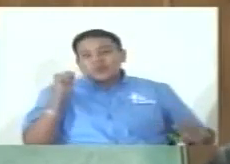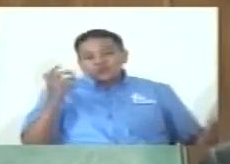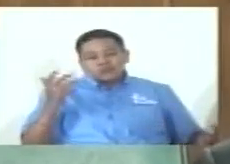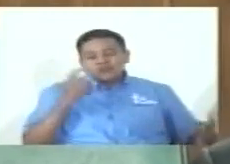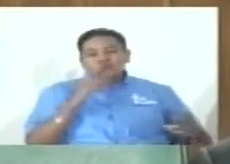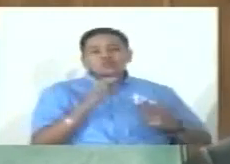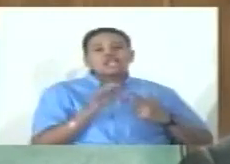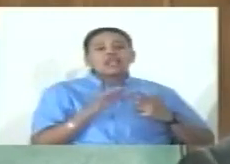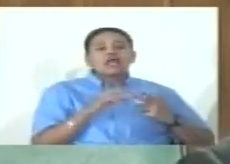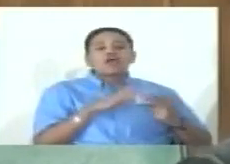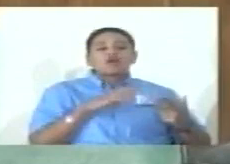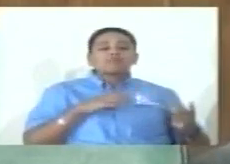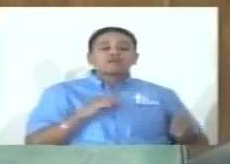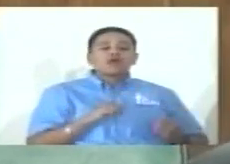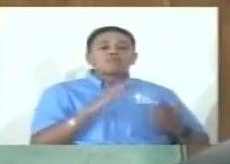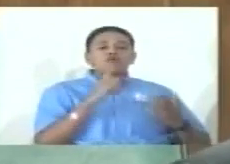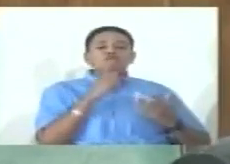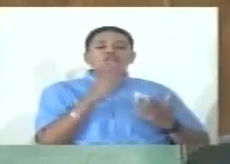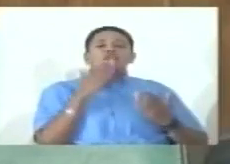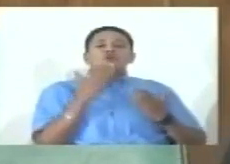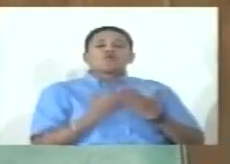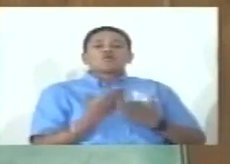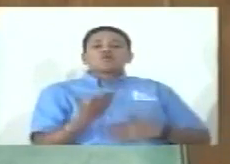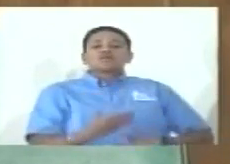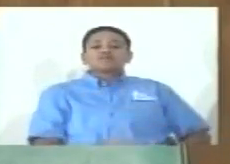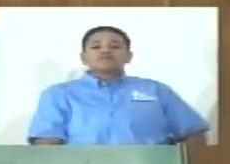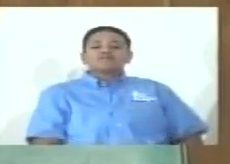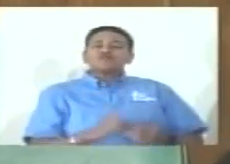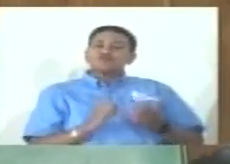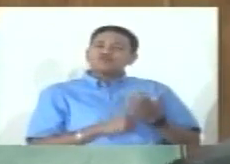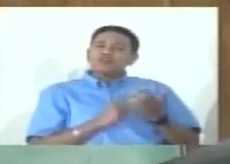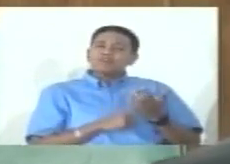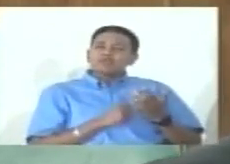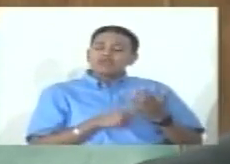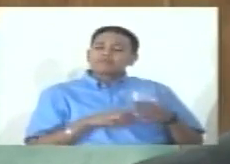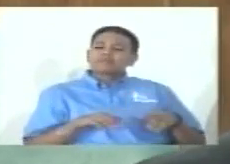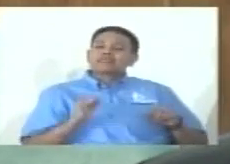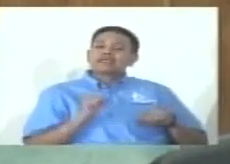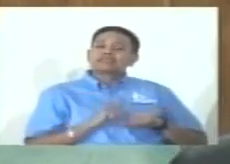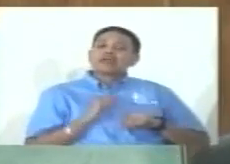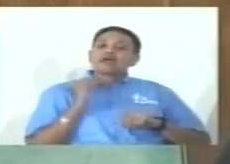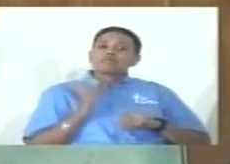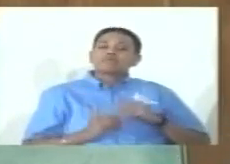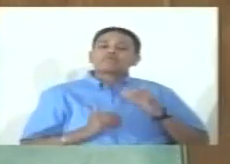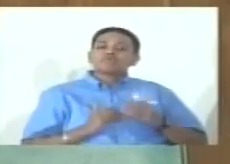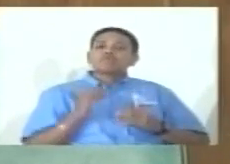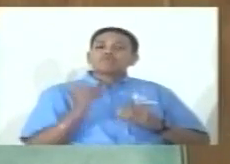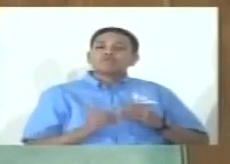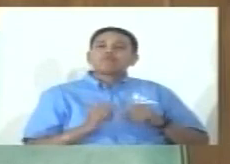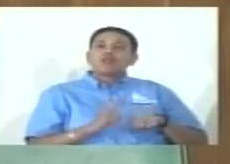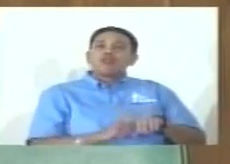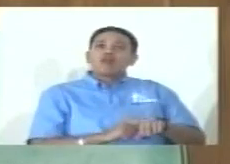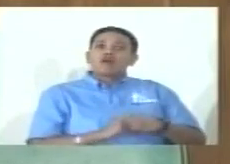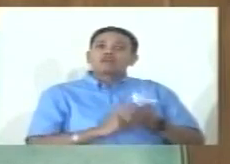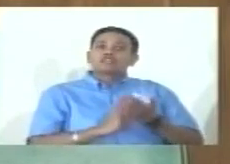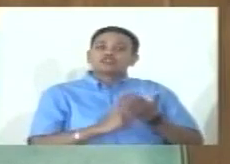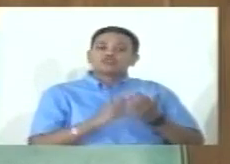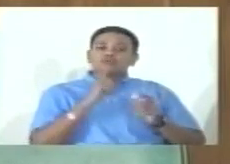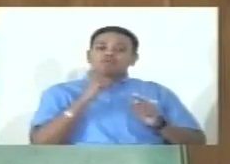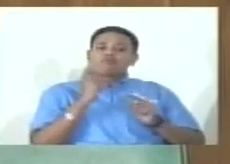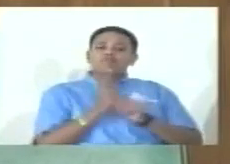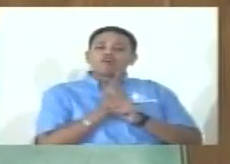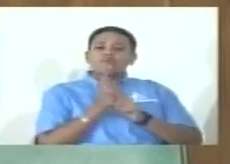good. Sometimes it takes some time, but the proper